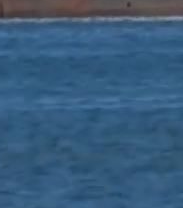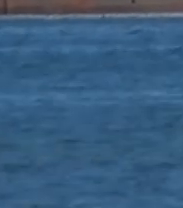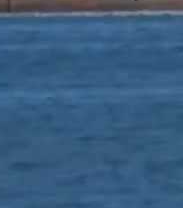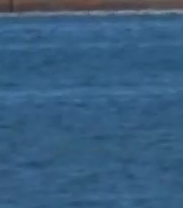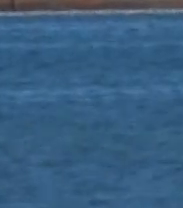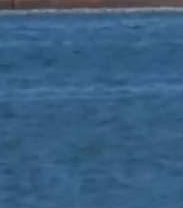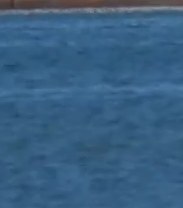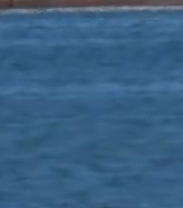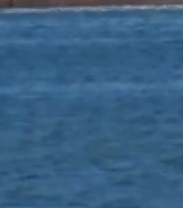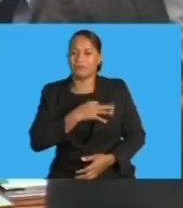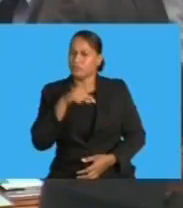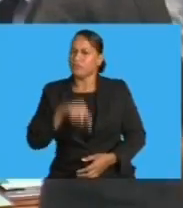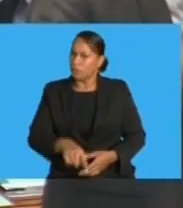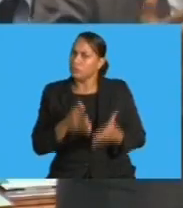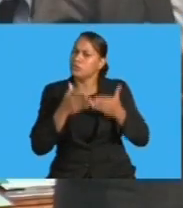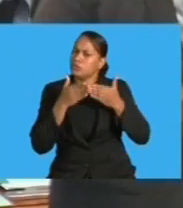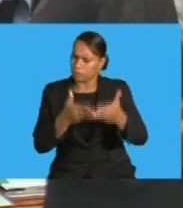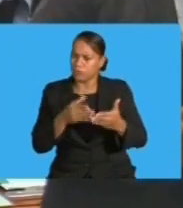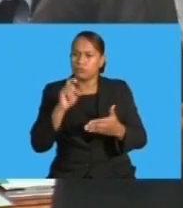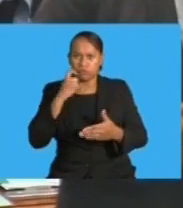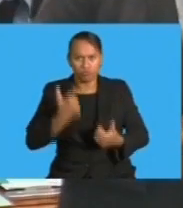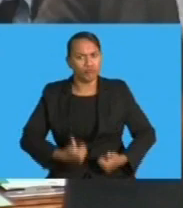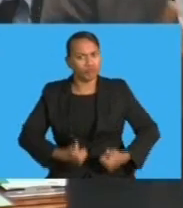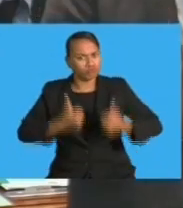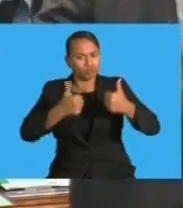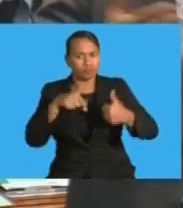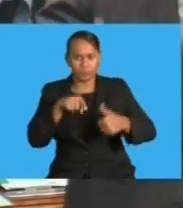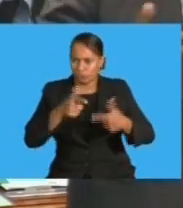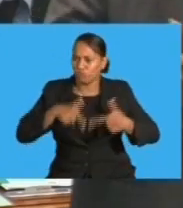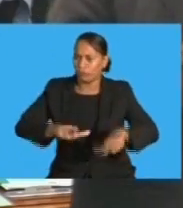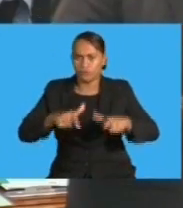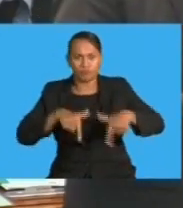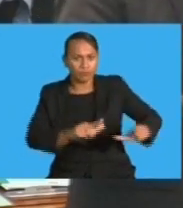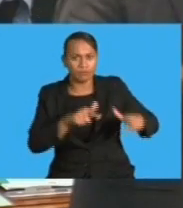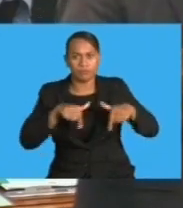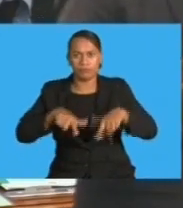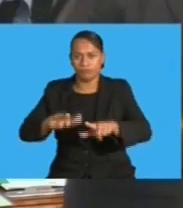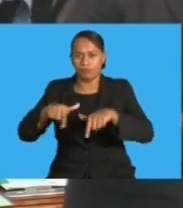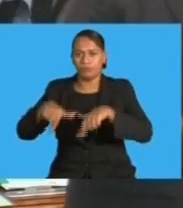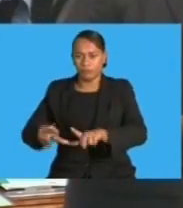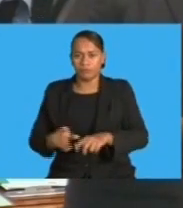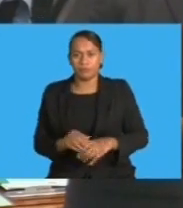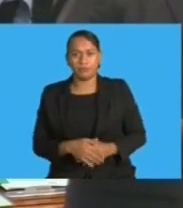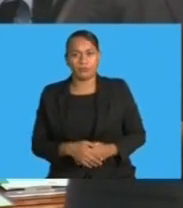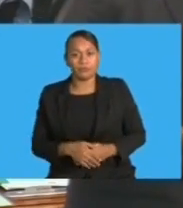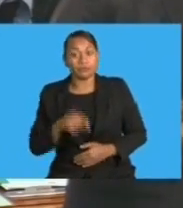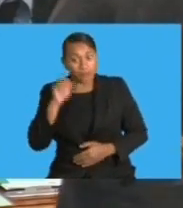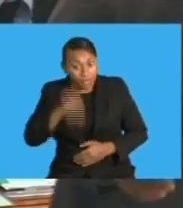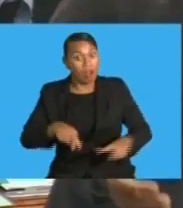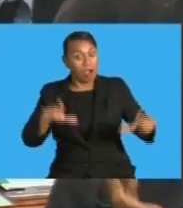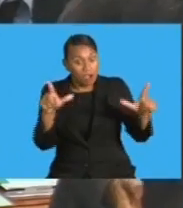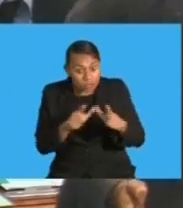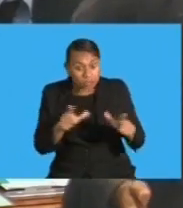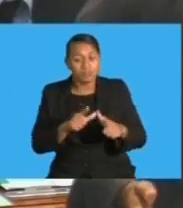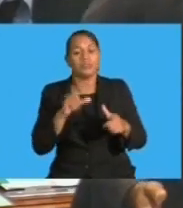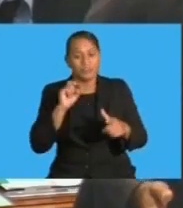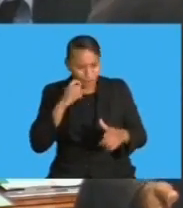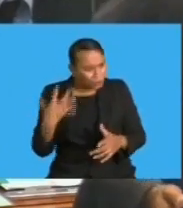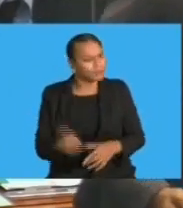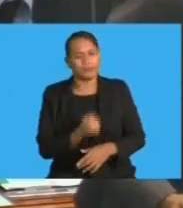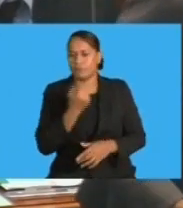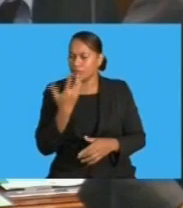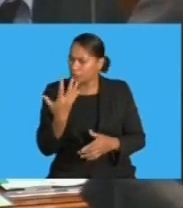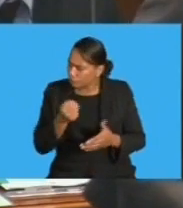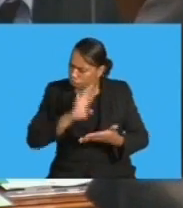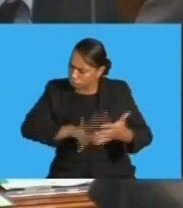the 20-year licenses. So even though the license is given, you still have the regular checks that need to be done. I think in some cases you